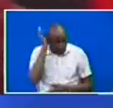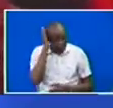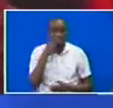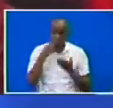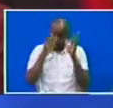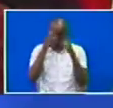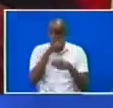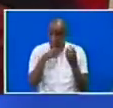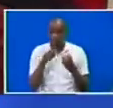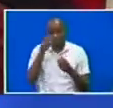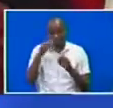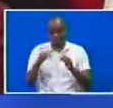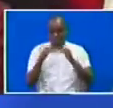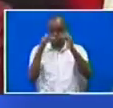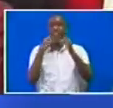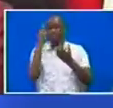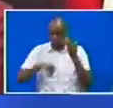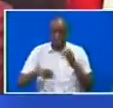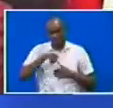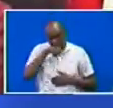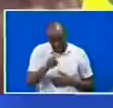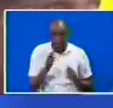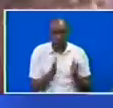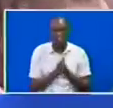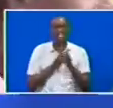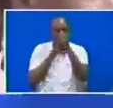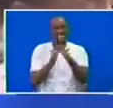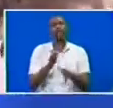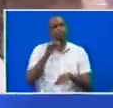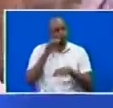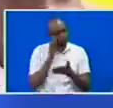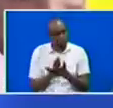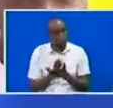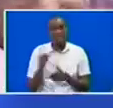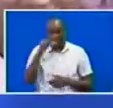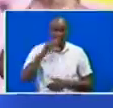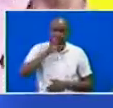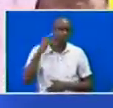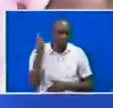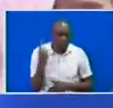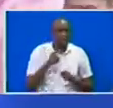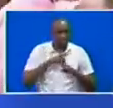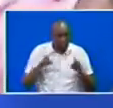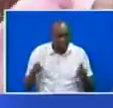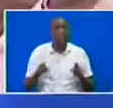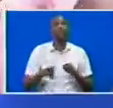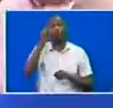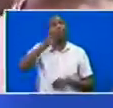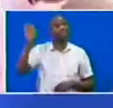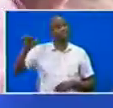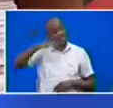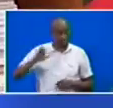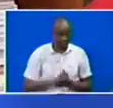niche for himself, presenting himself as the de facto leader of not only Garissa County, but also the entire northeastern